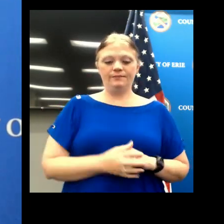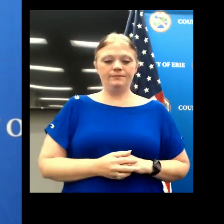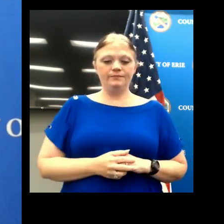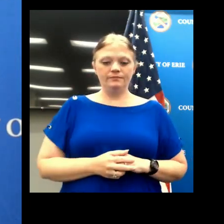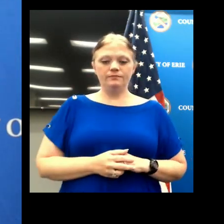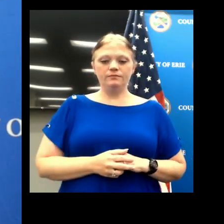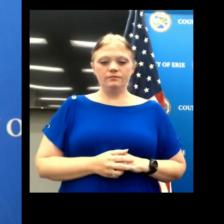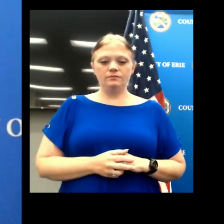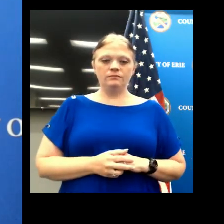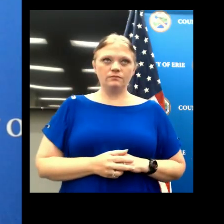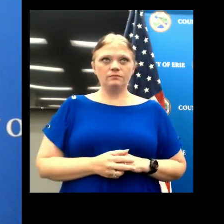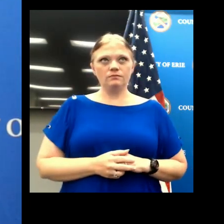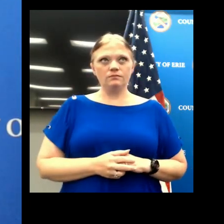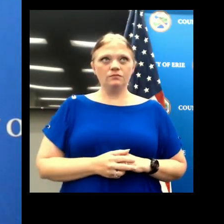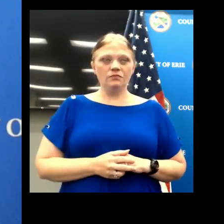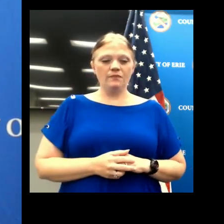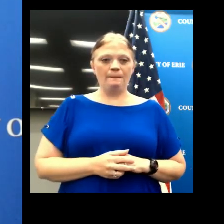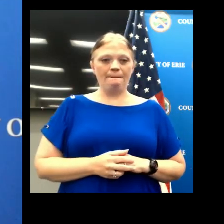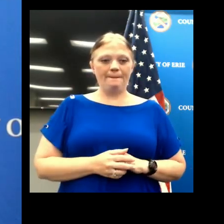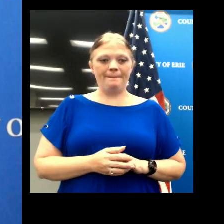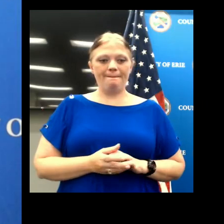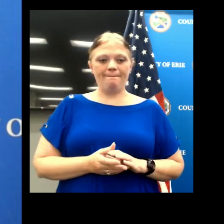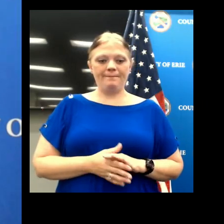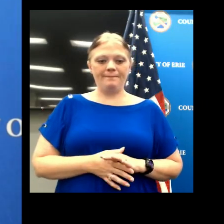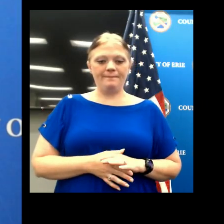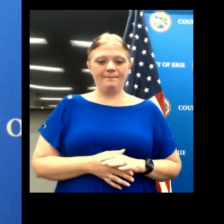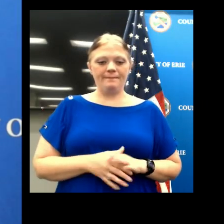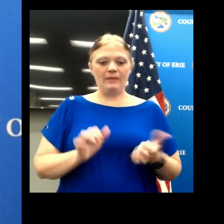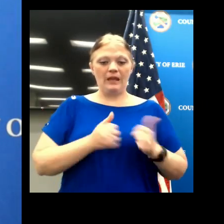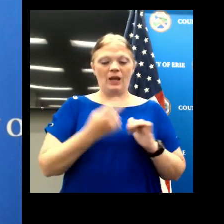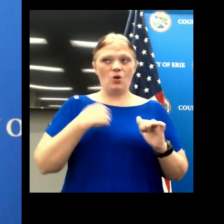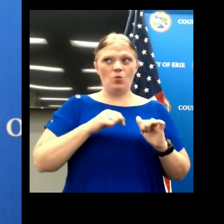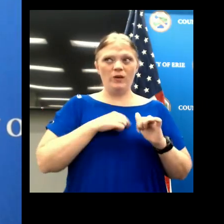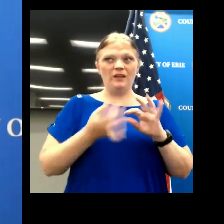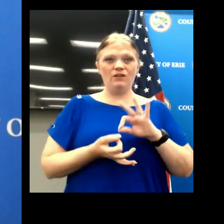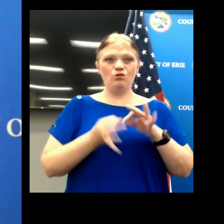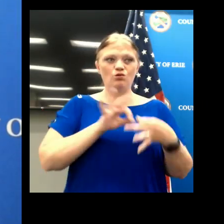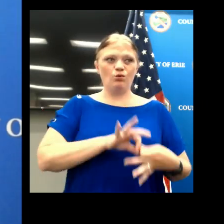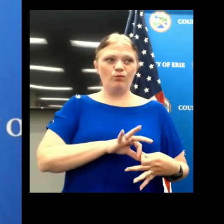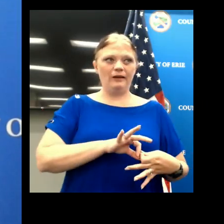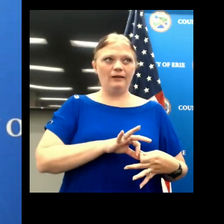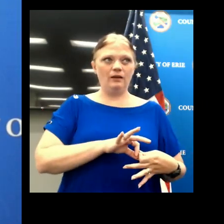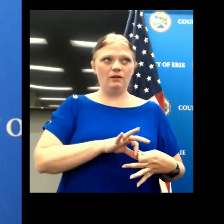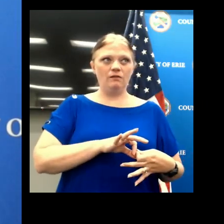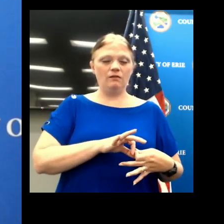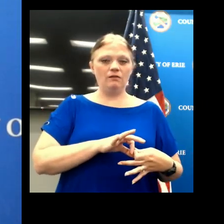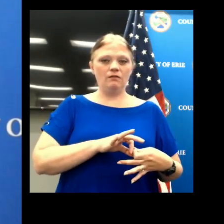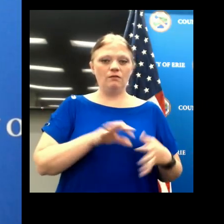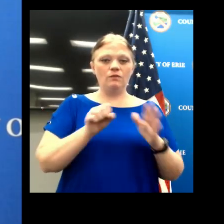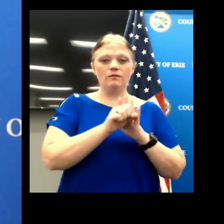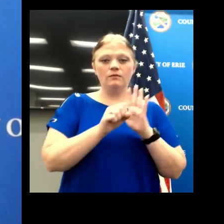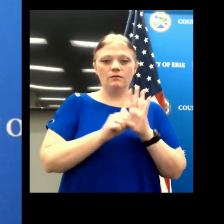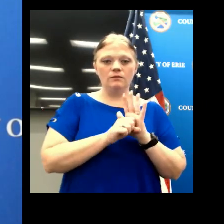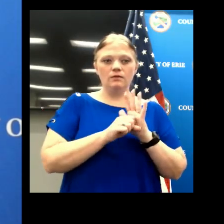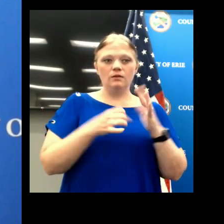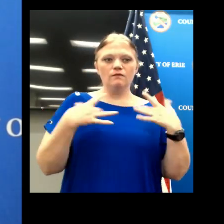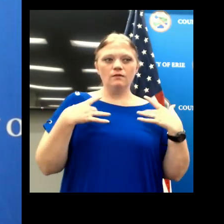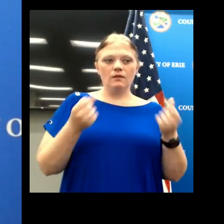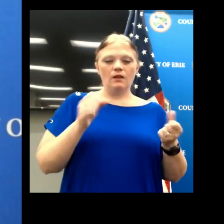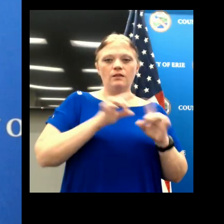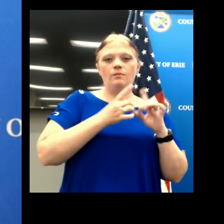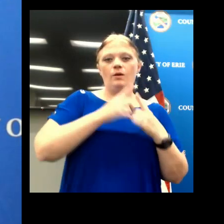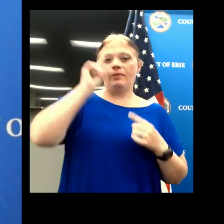So the way that we have interpreted what the state health department, the governor